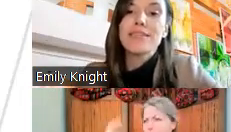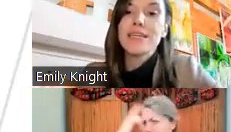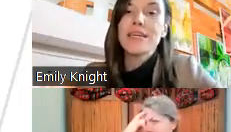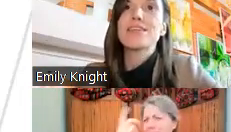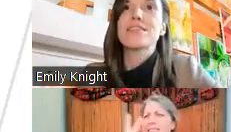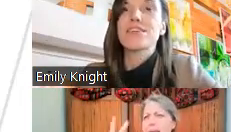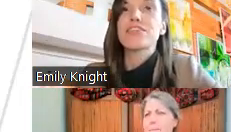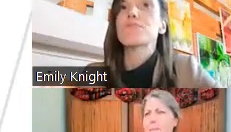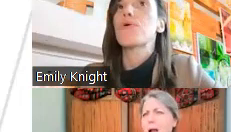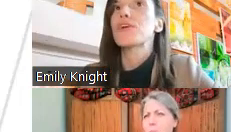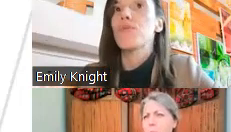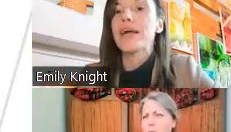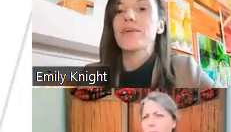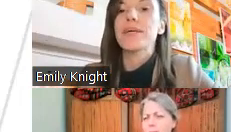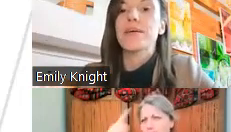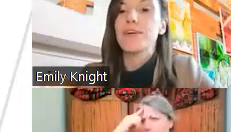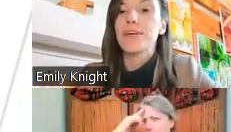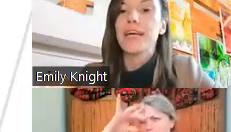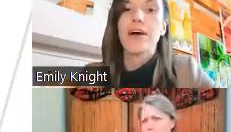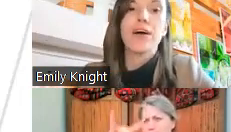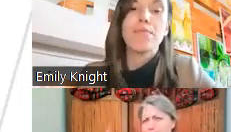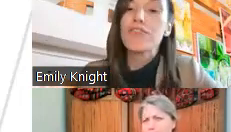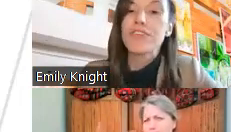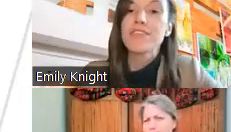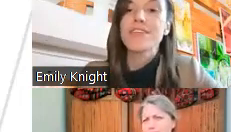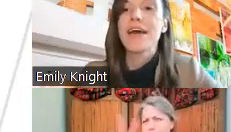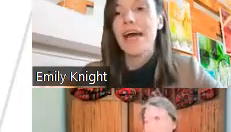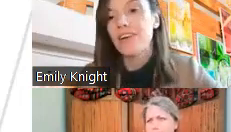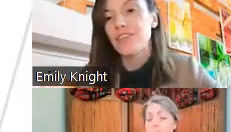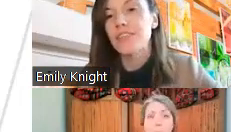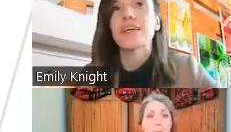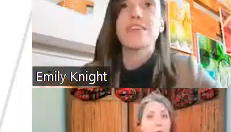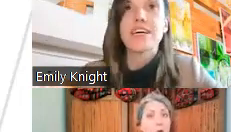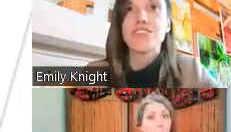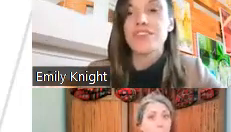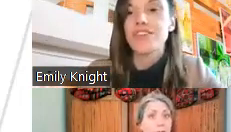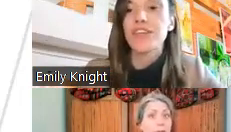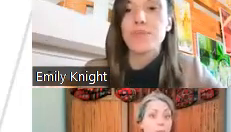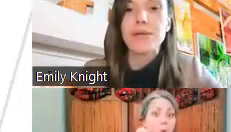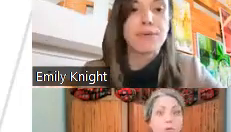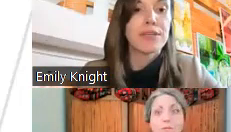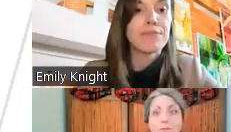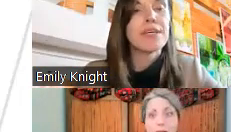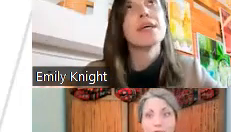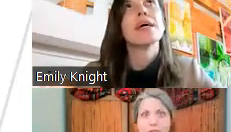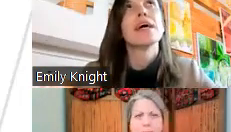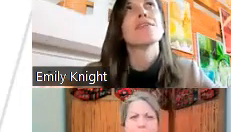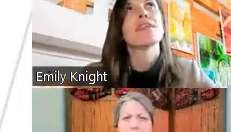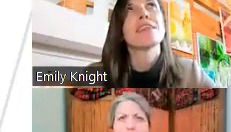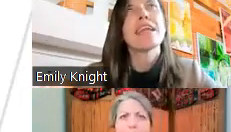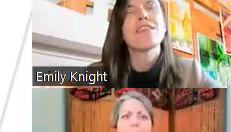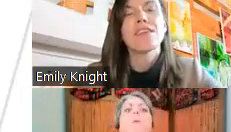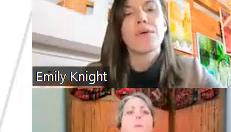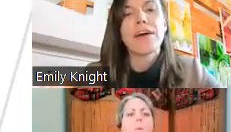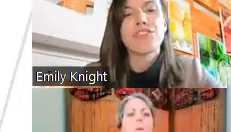movement is such an important way that we communicate emotions, actions, and intentions to other people. And so